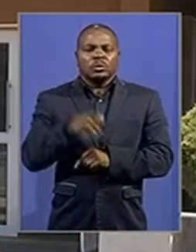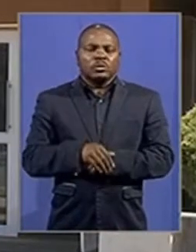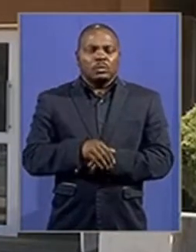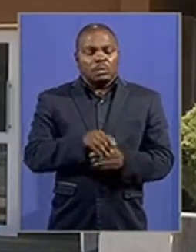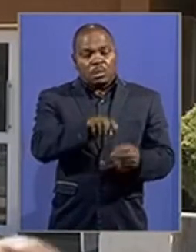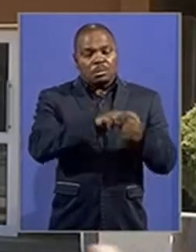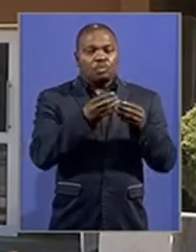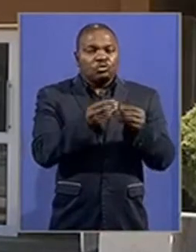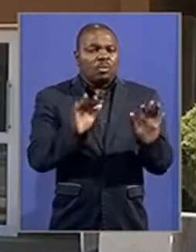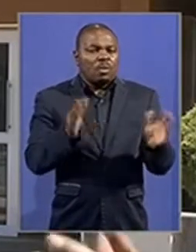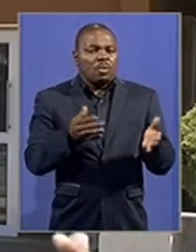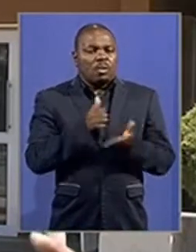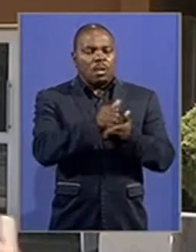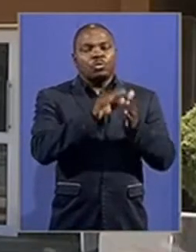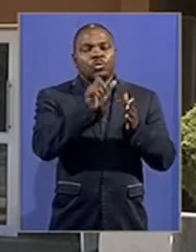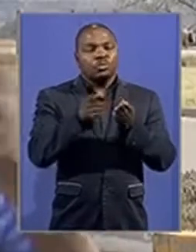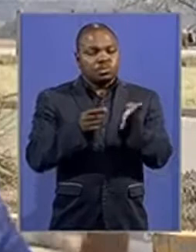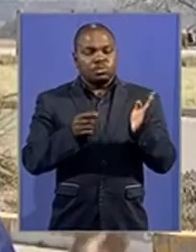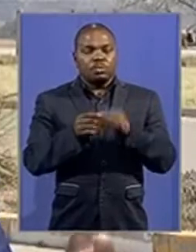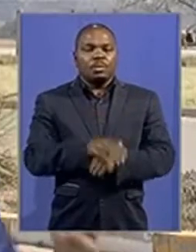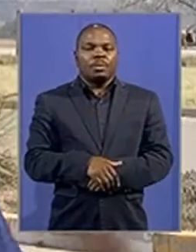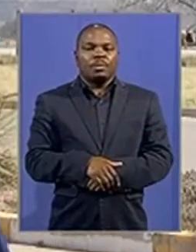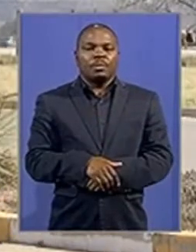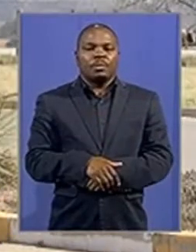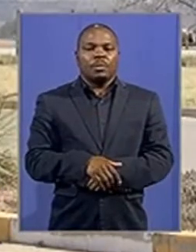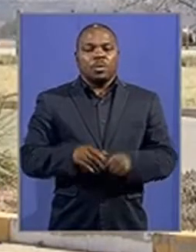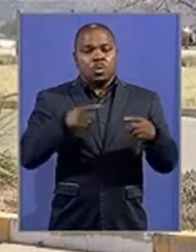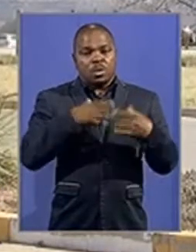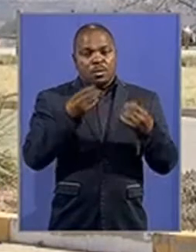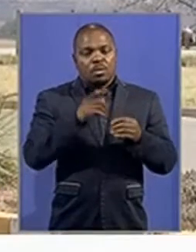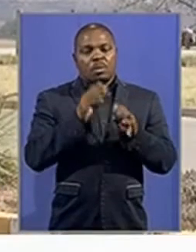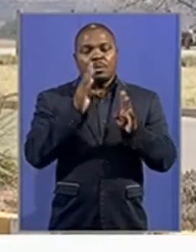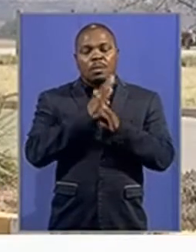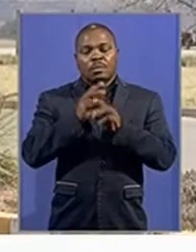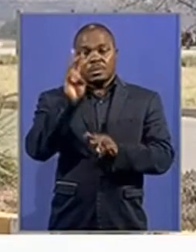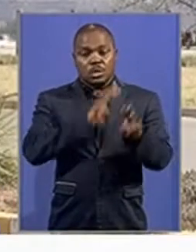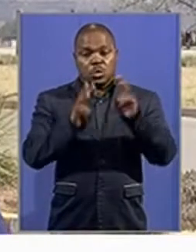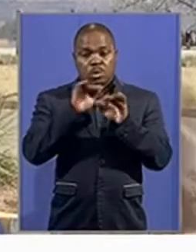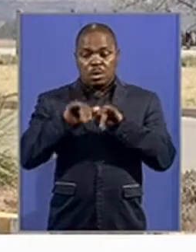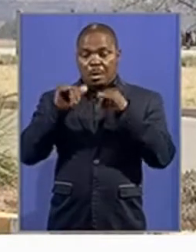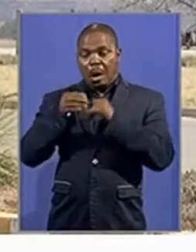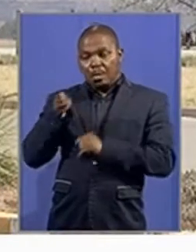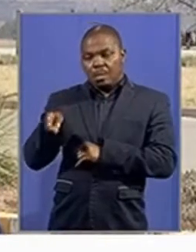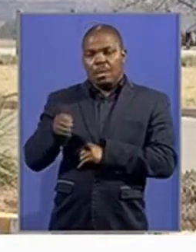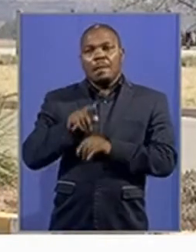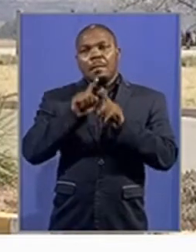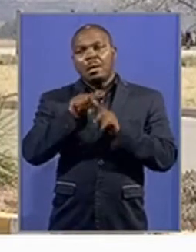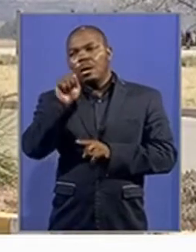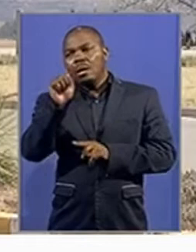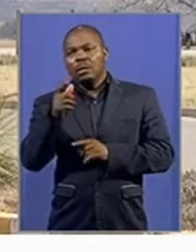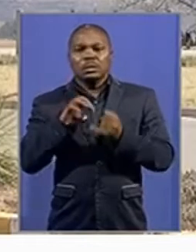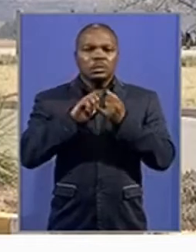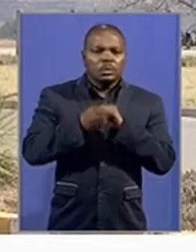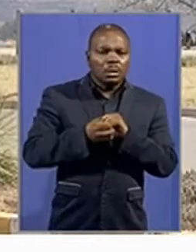We have the private security company, but there's not much efforts to ensure that that